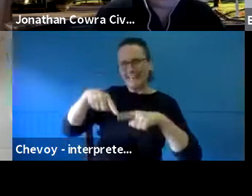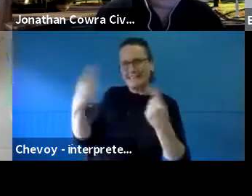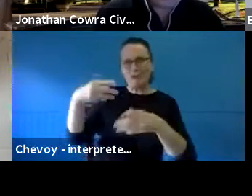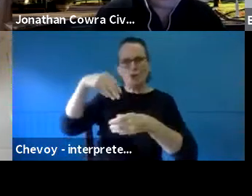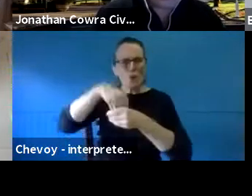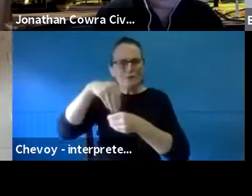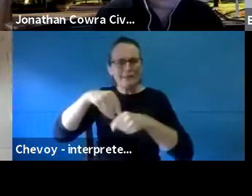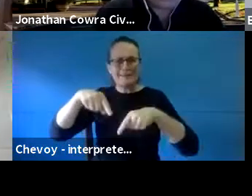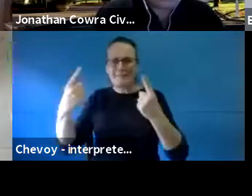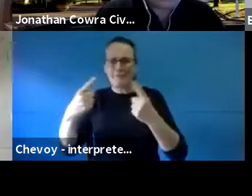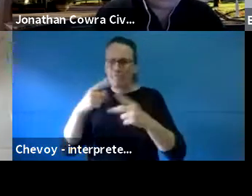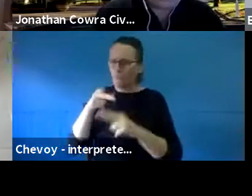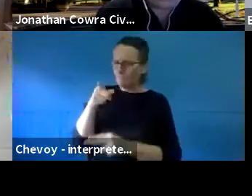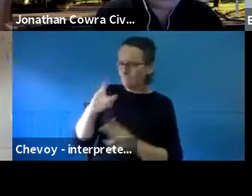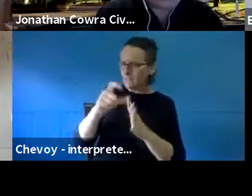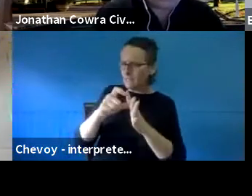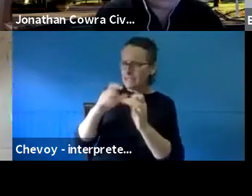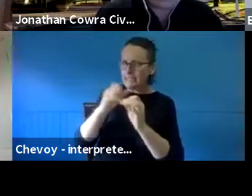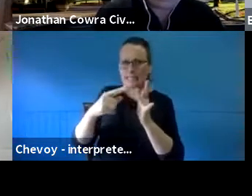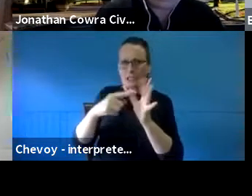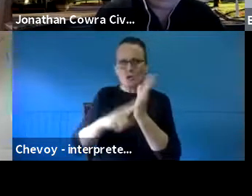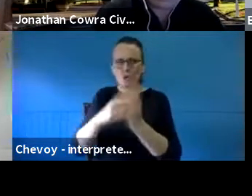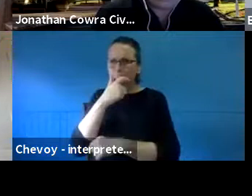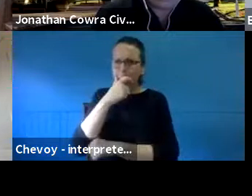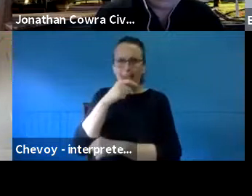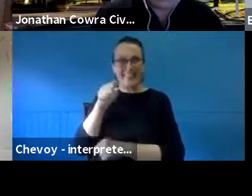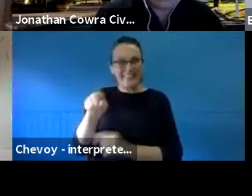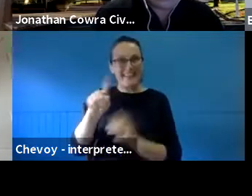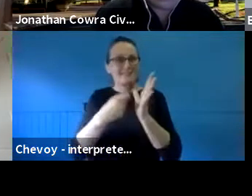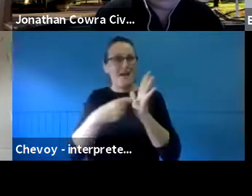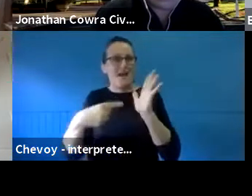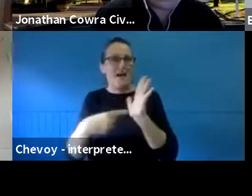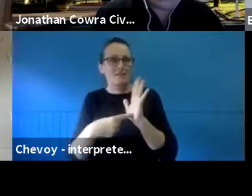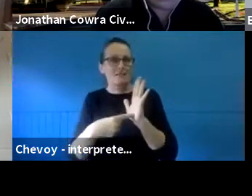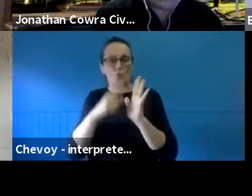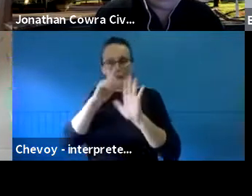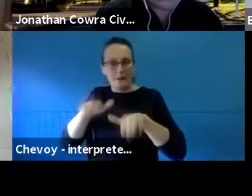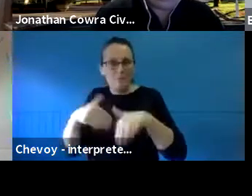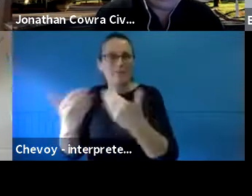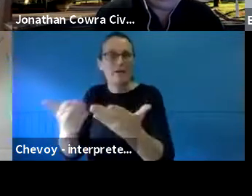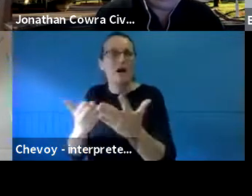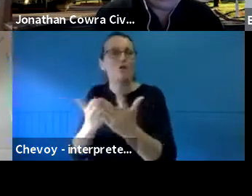as an art form in and of itself, rather than just a presentation vehicle for what's on stage.